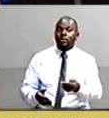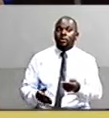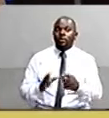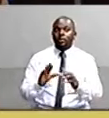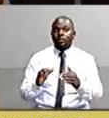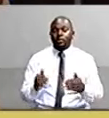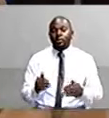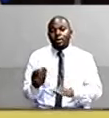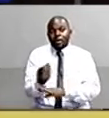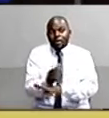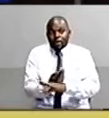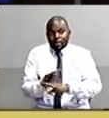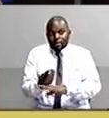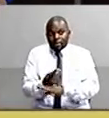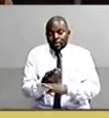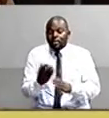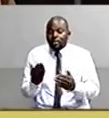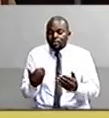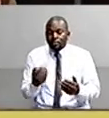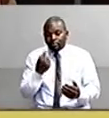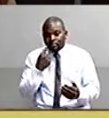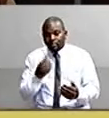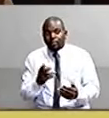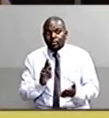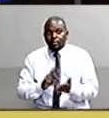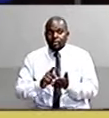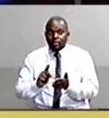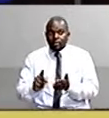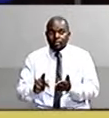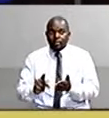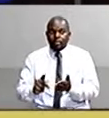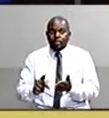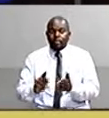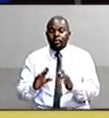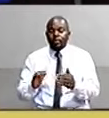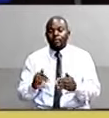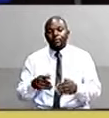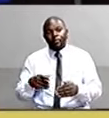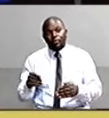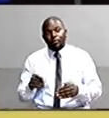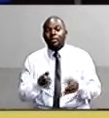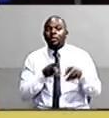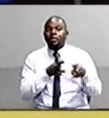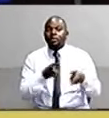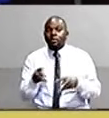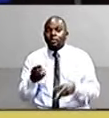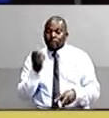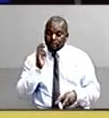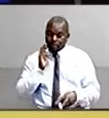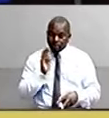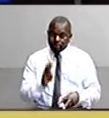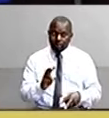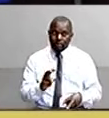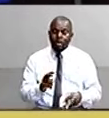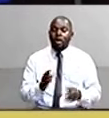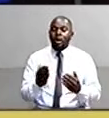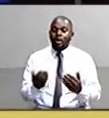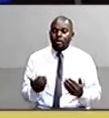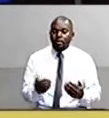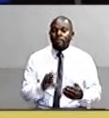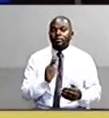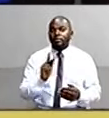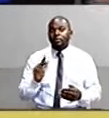here for 1 hour and it hasn't paid anything and it's left. So the system sends that back to